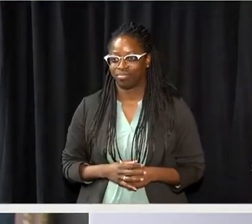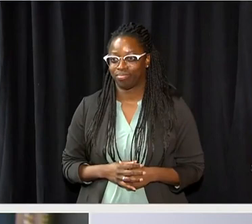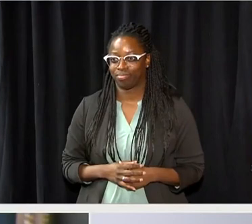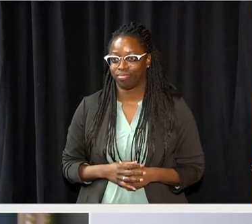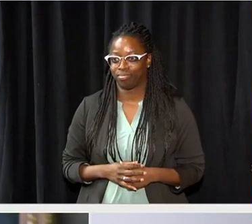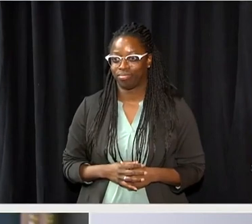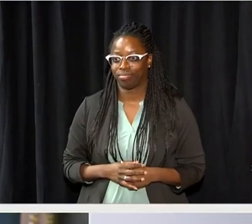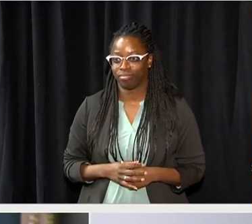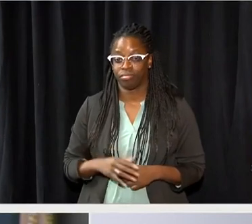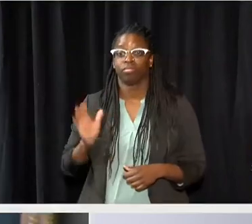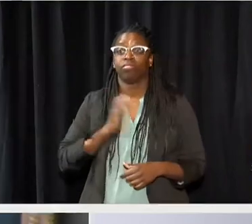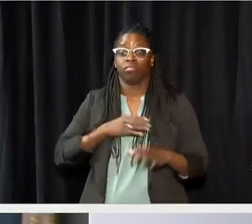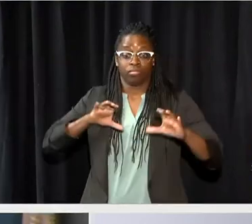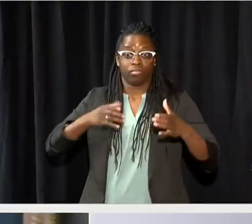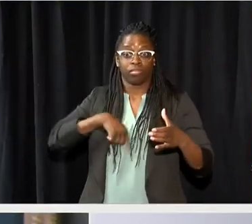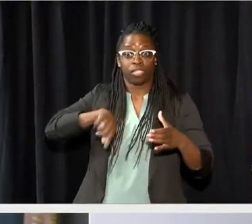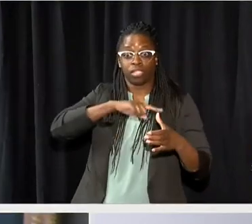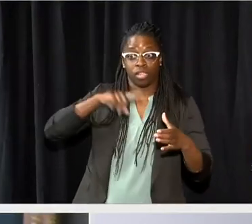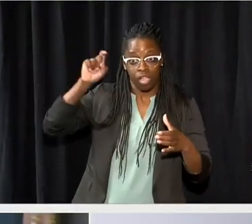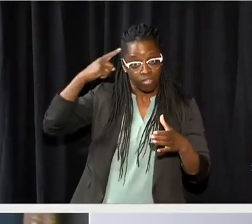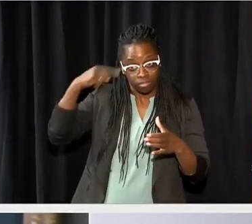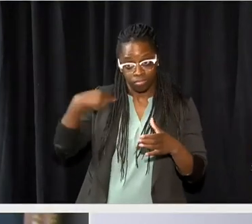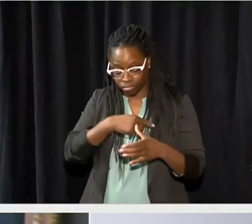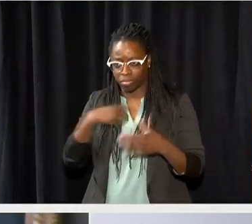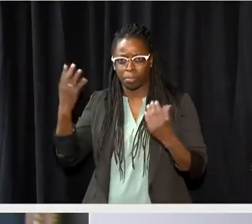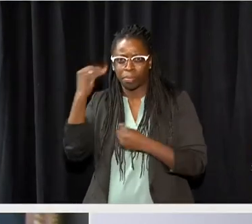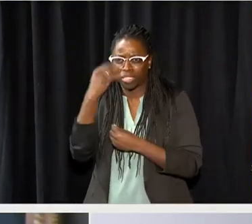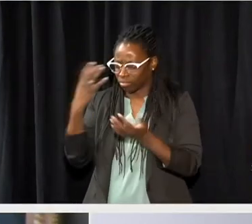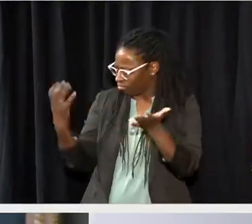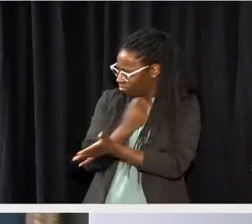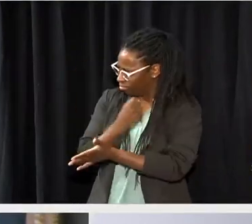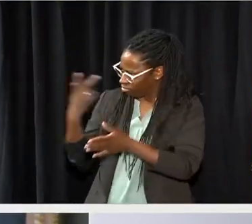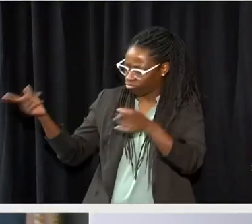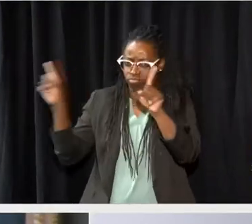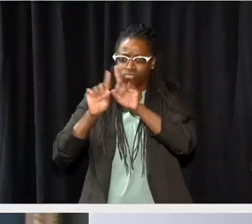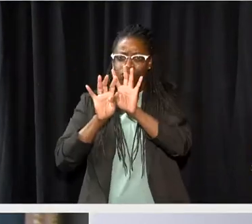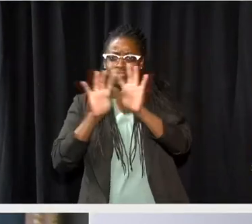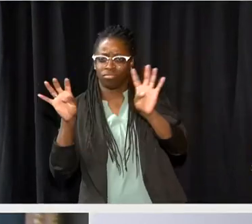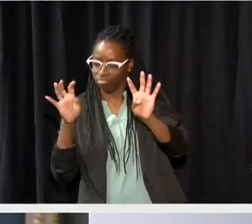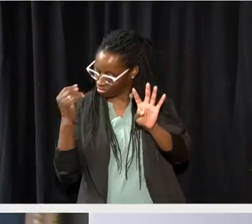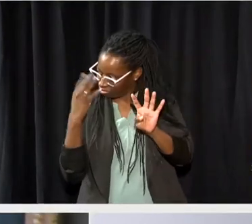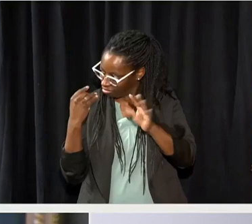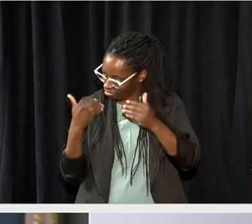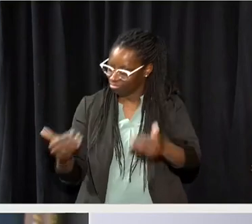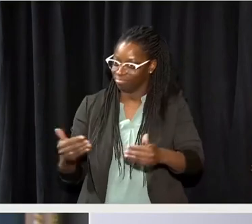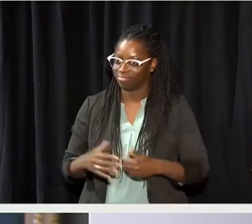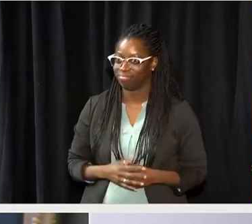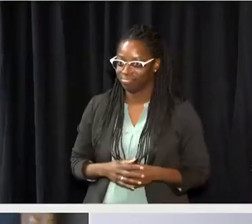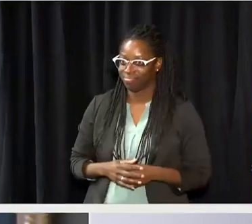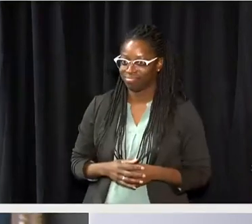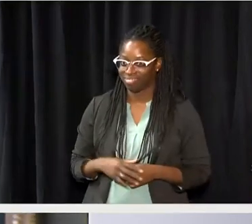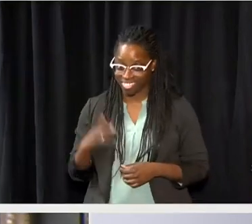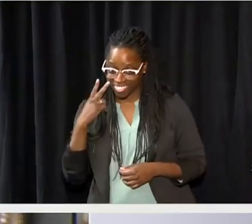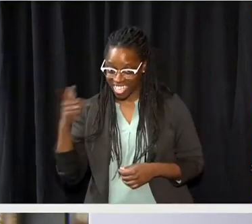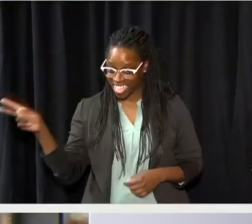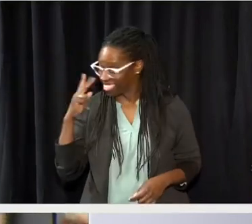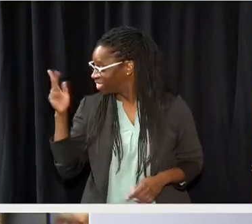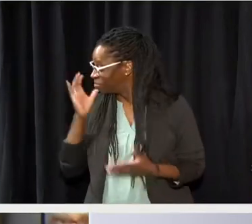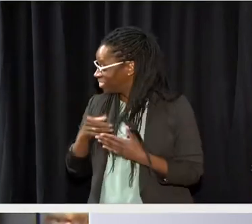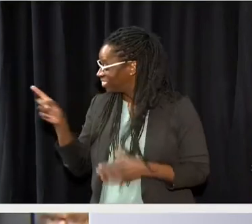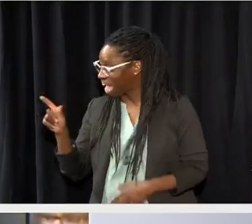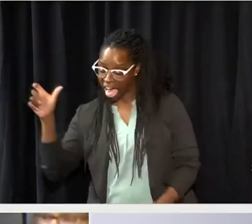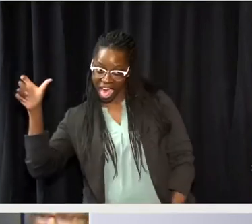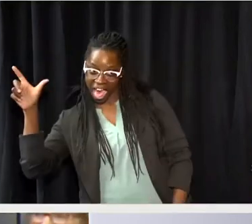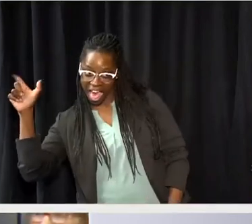To the cabinet and executive staff, we should take a selfie for this one. We do things a little differently. Yeah, no, with the